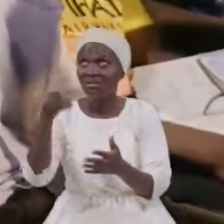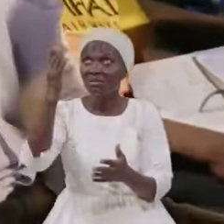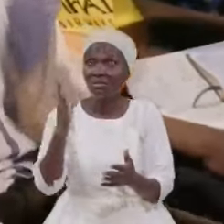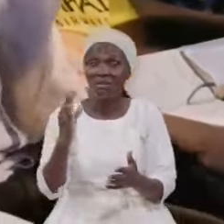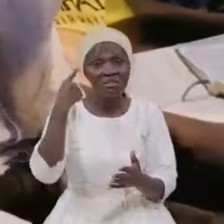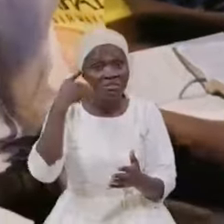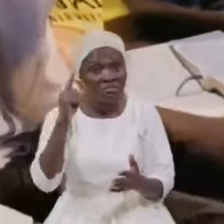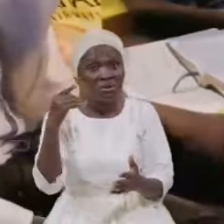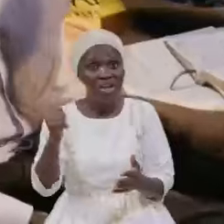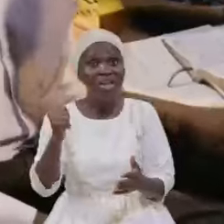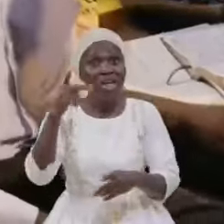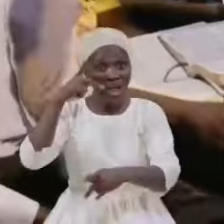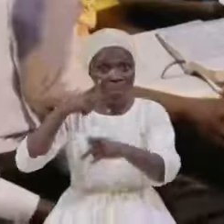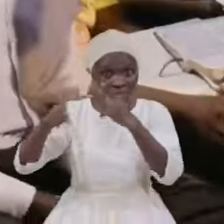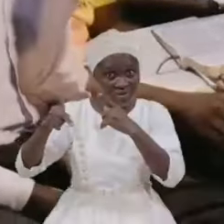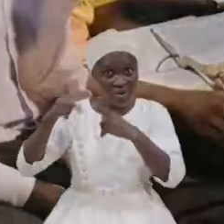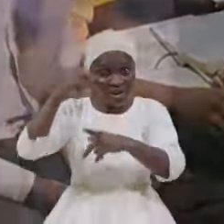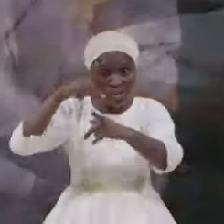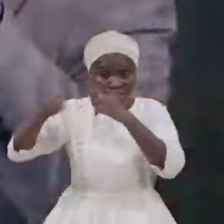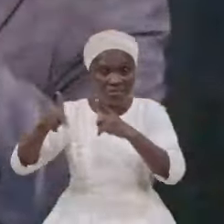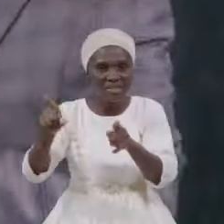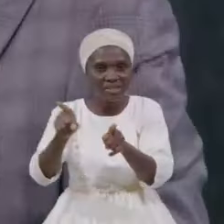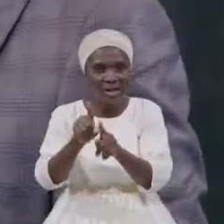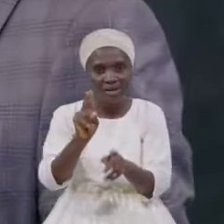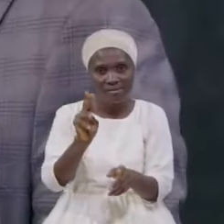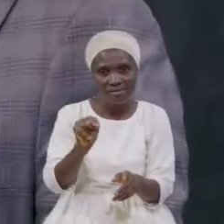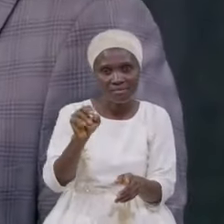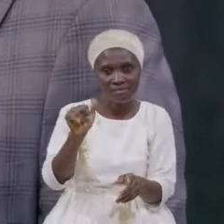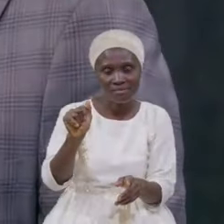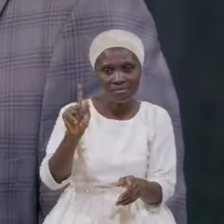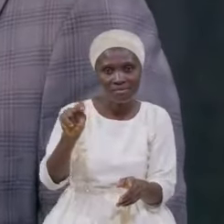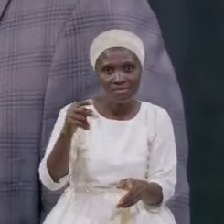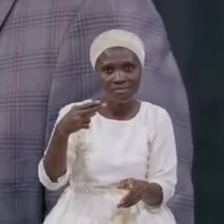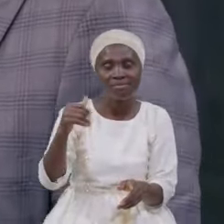prophet. There are some prophets, once they are receiving